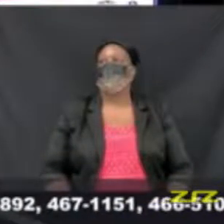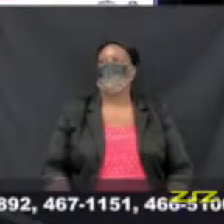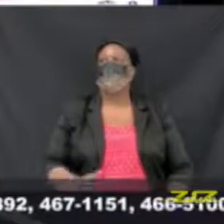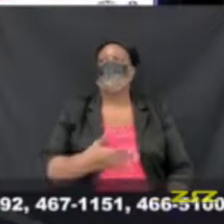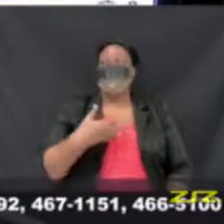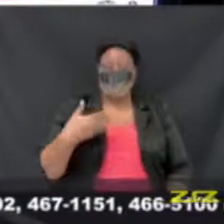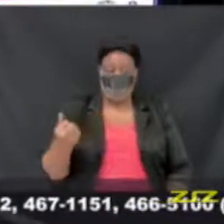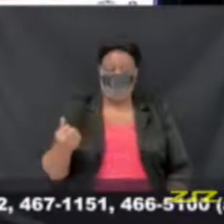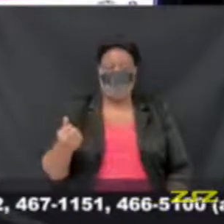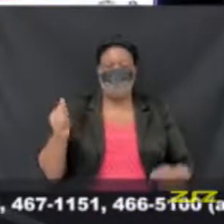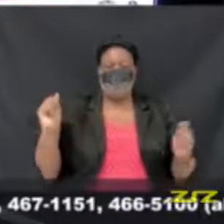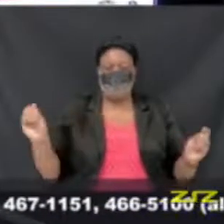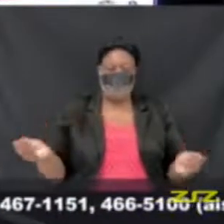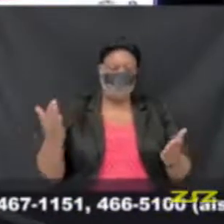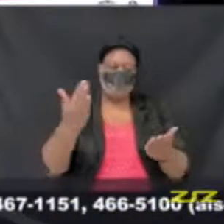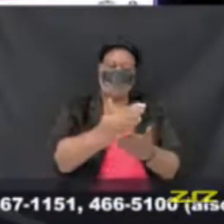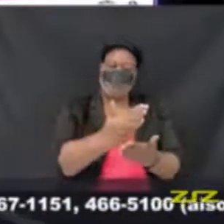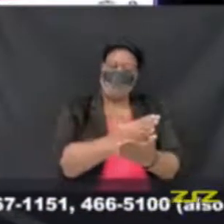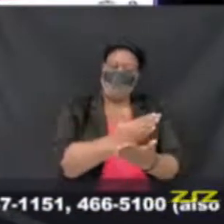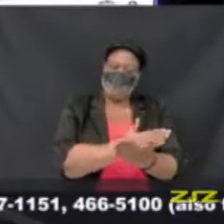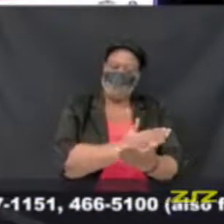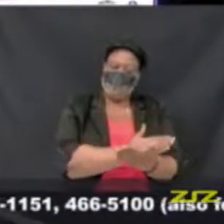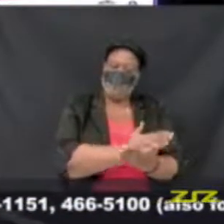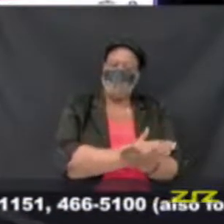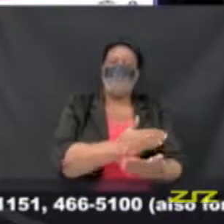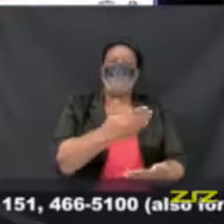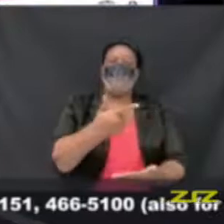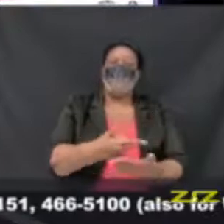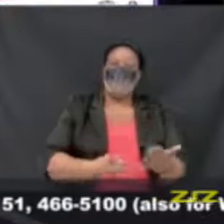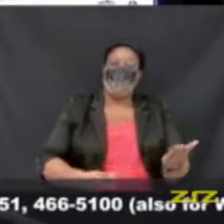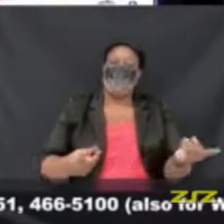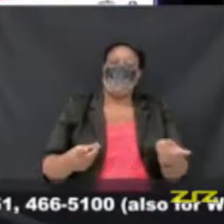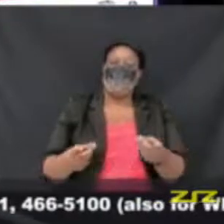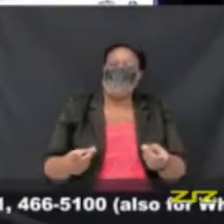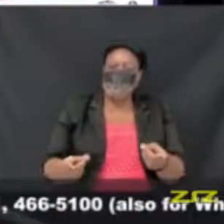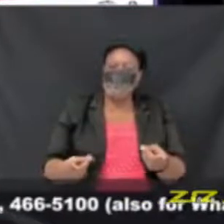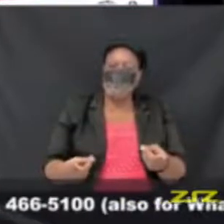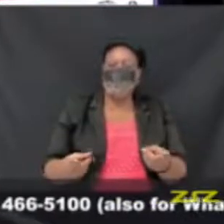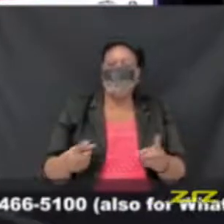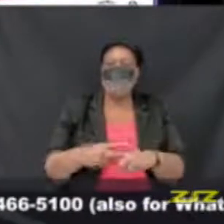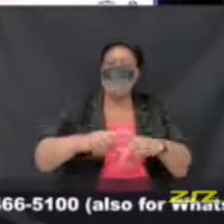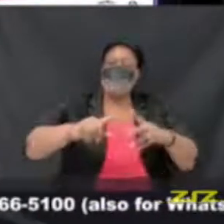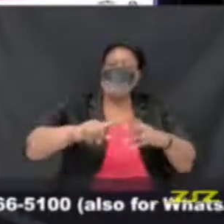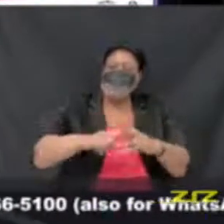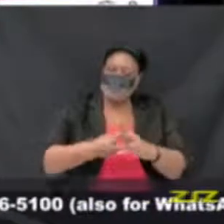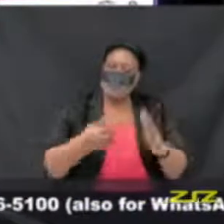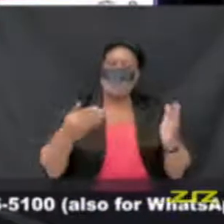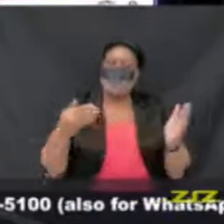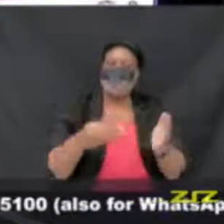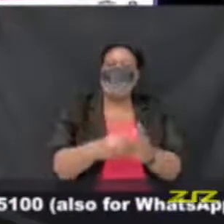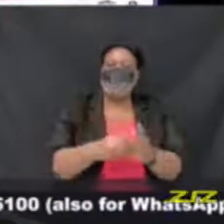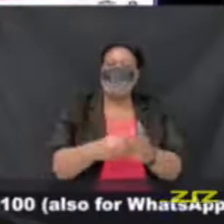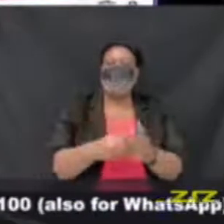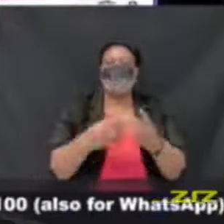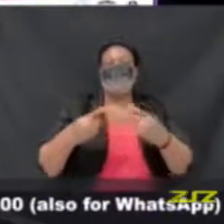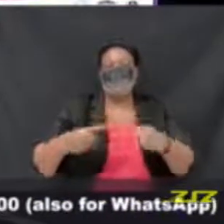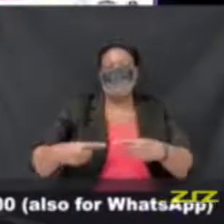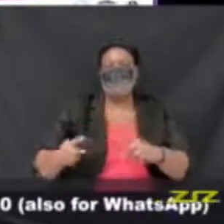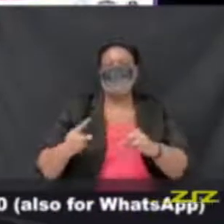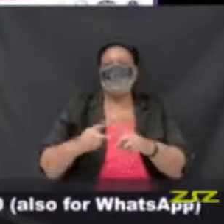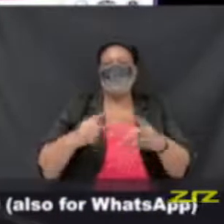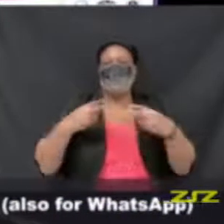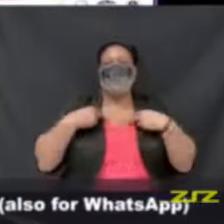very comprehensive plan as to how this particular track and field event can take